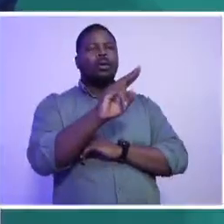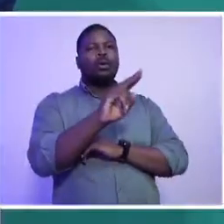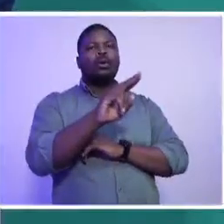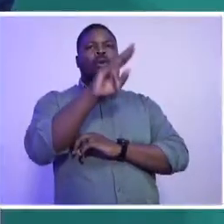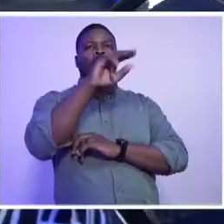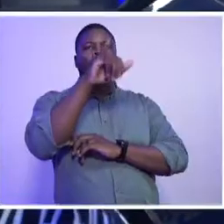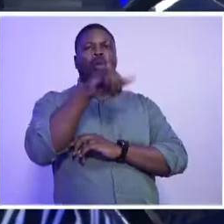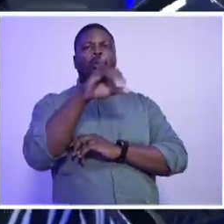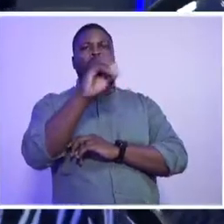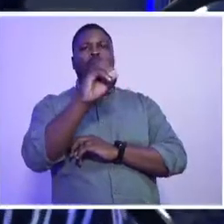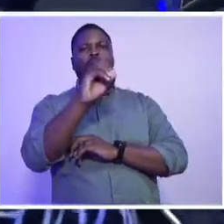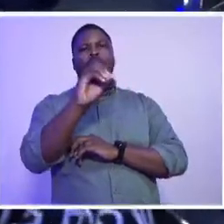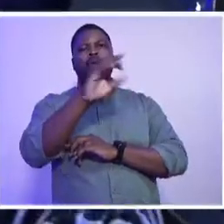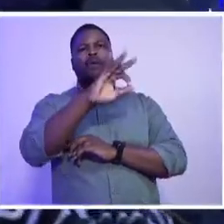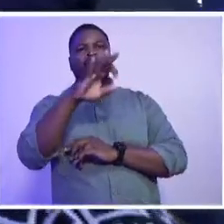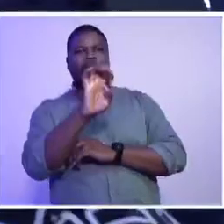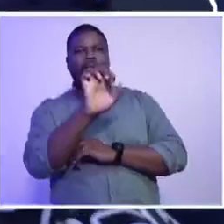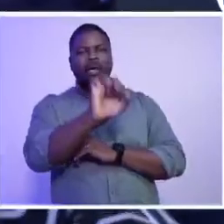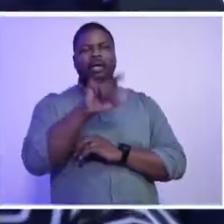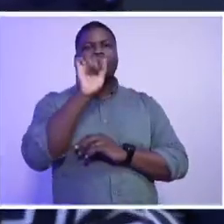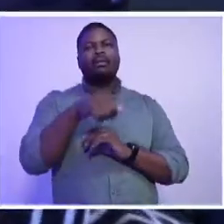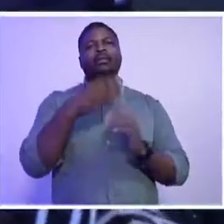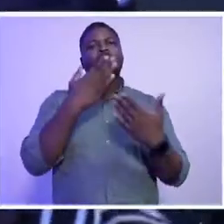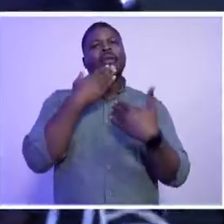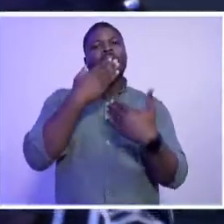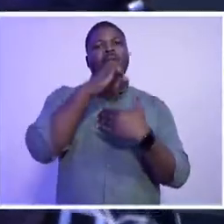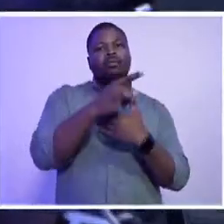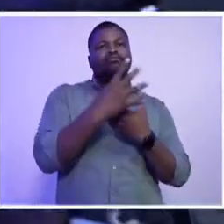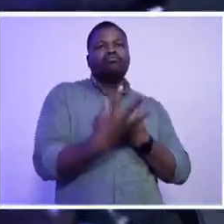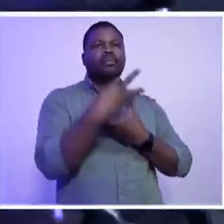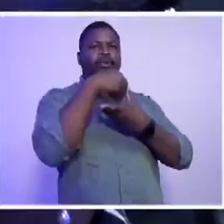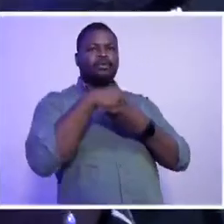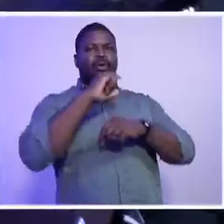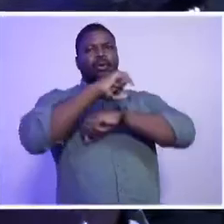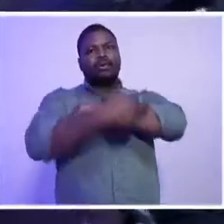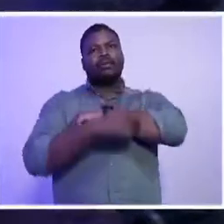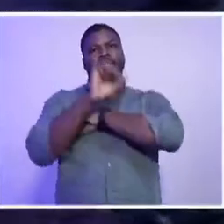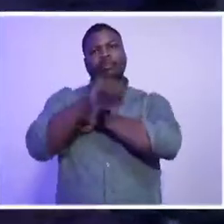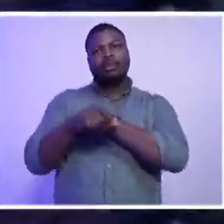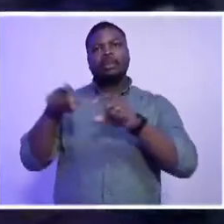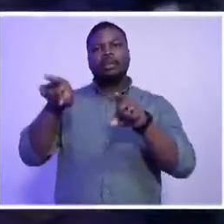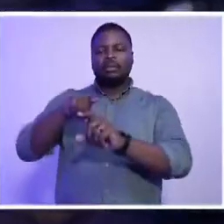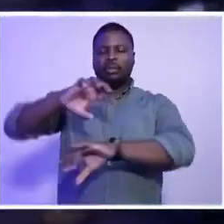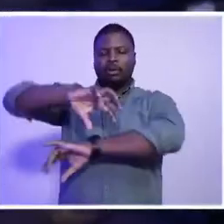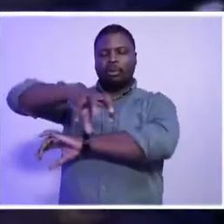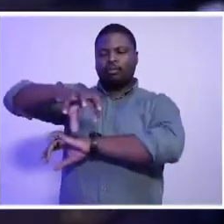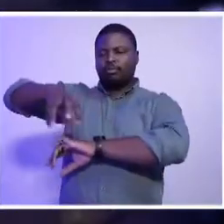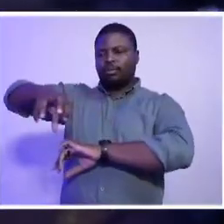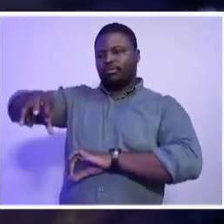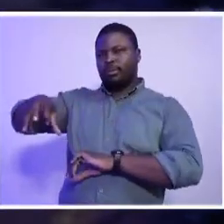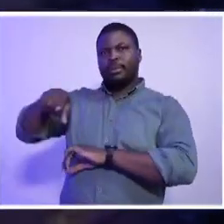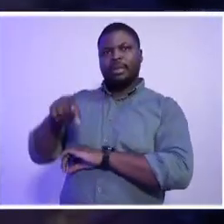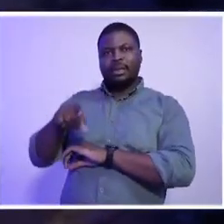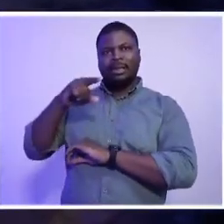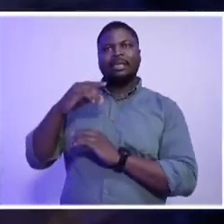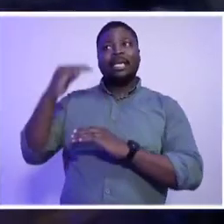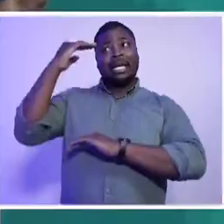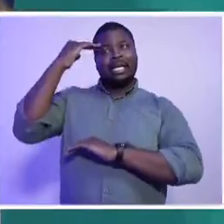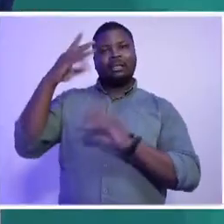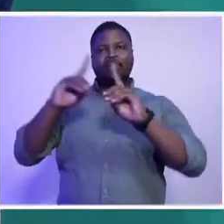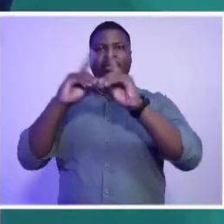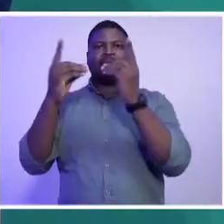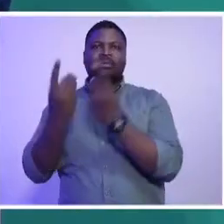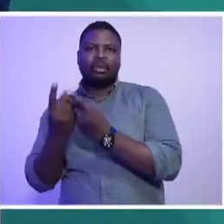having them participating in this conference. We have provincial heads of department and